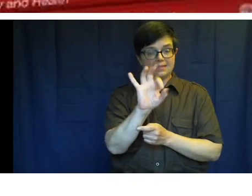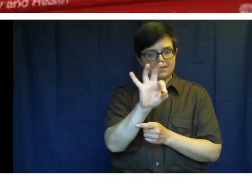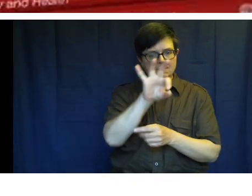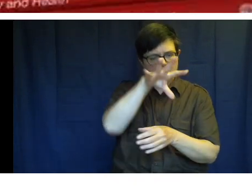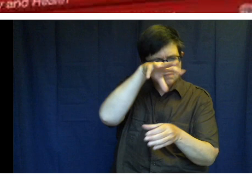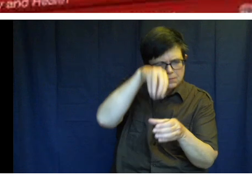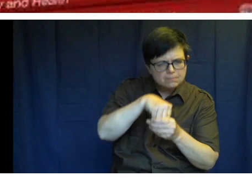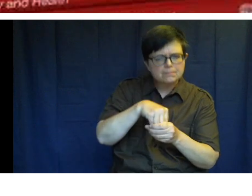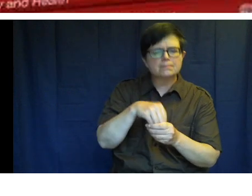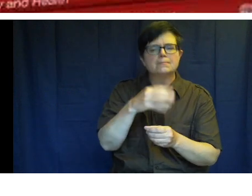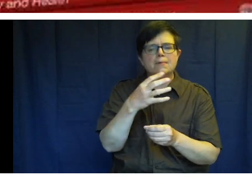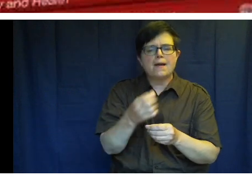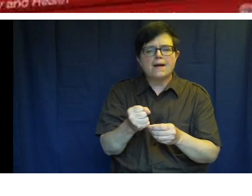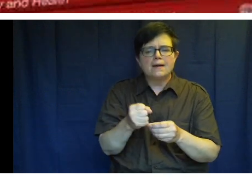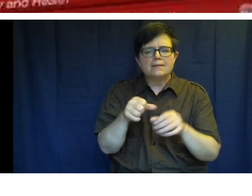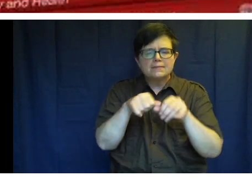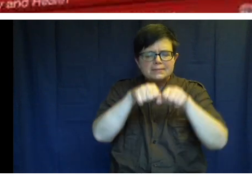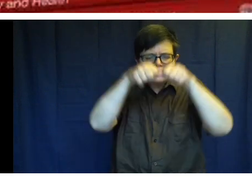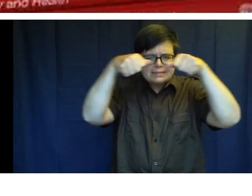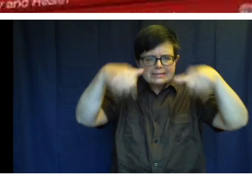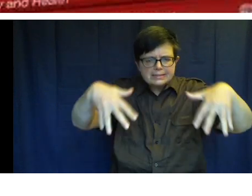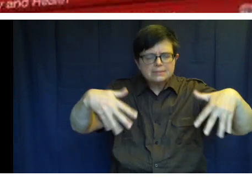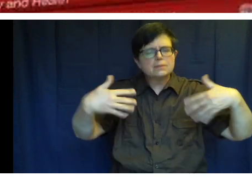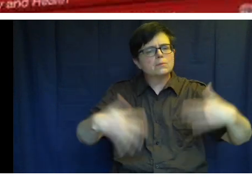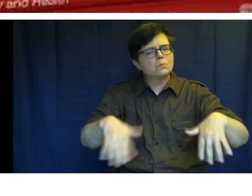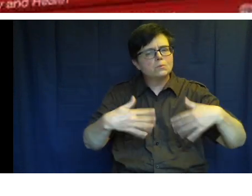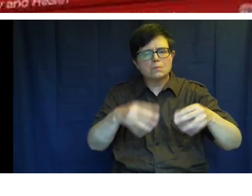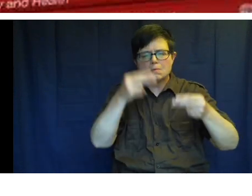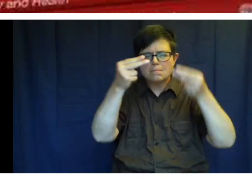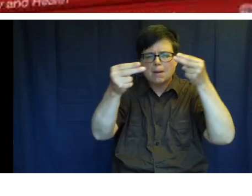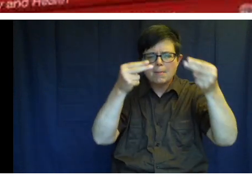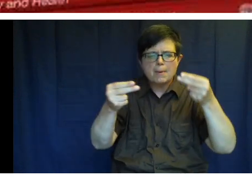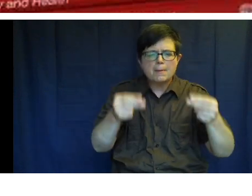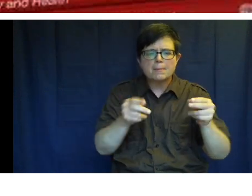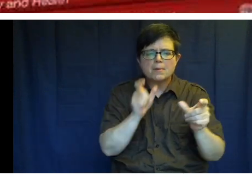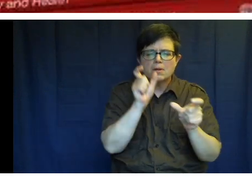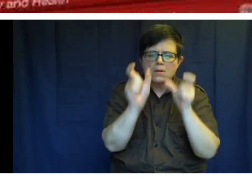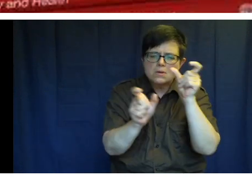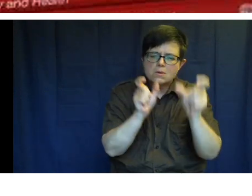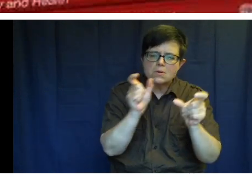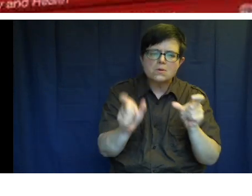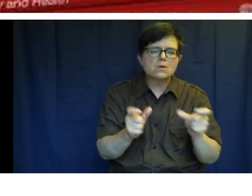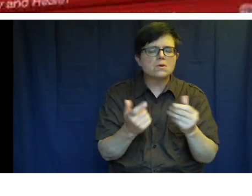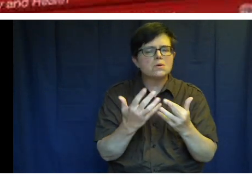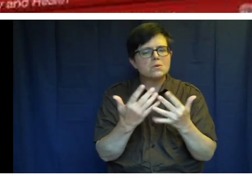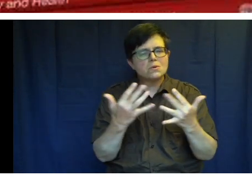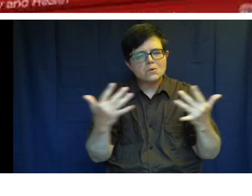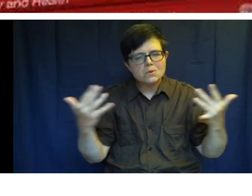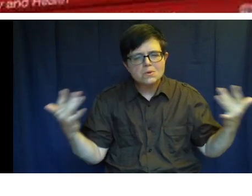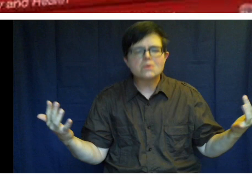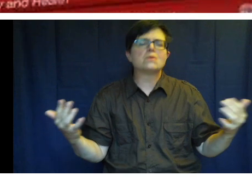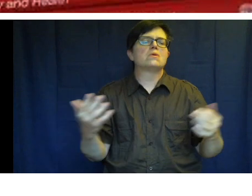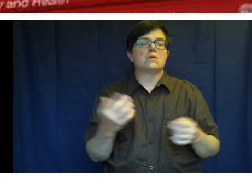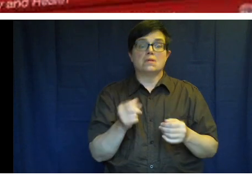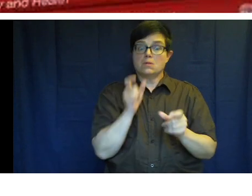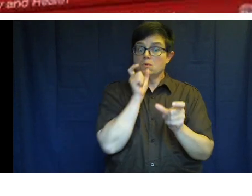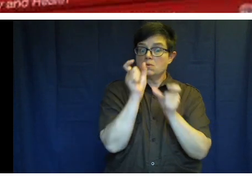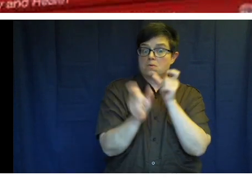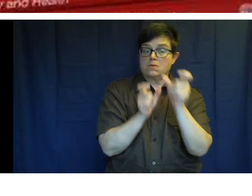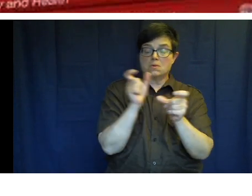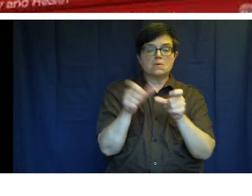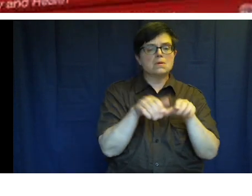Behind the ICF is an extensive coding system. This system consists of terminologies